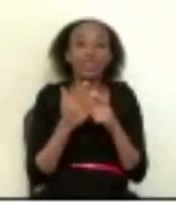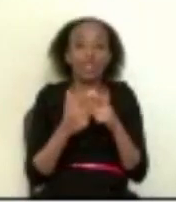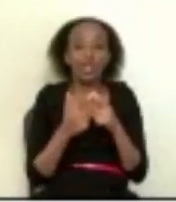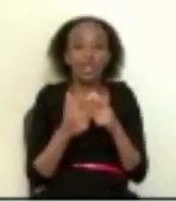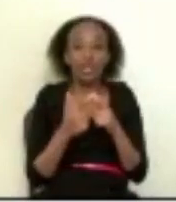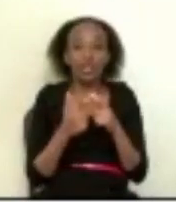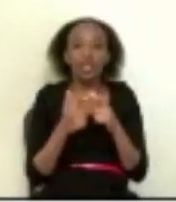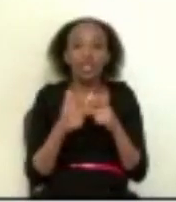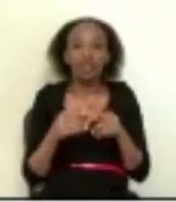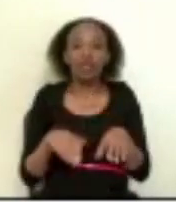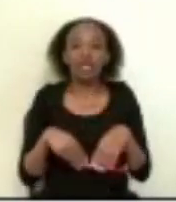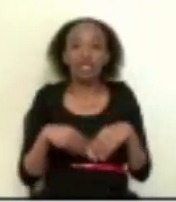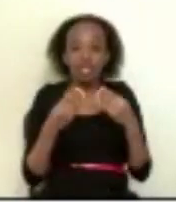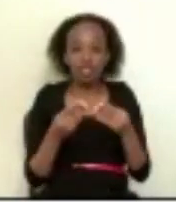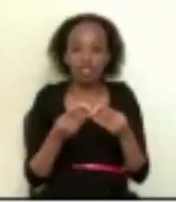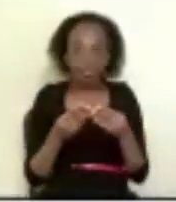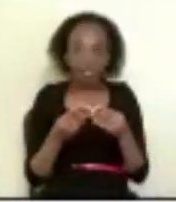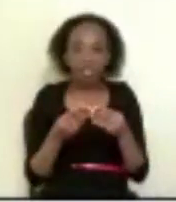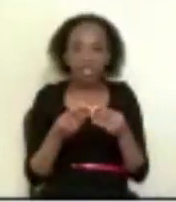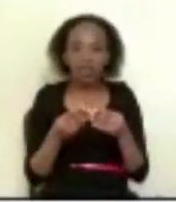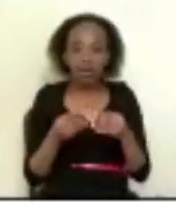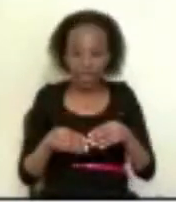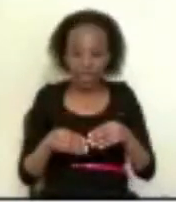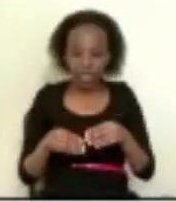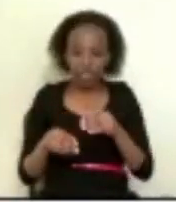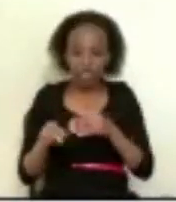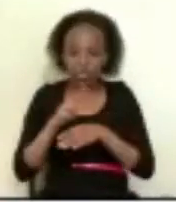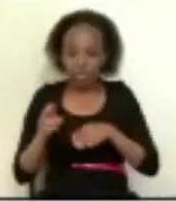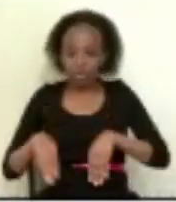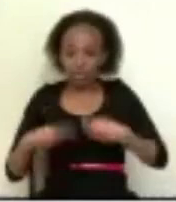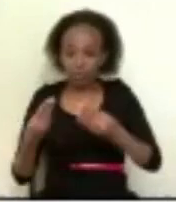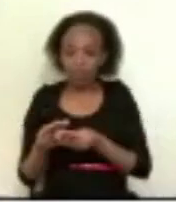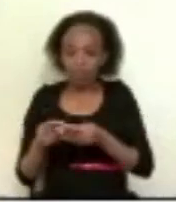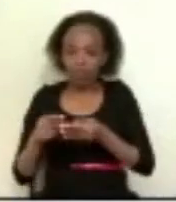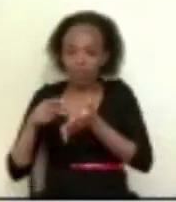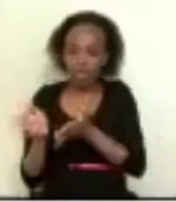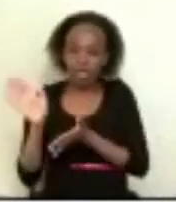it towards servicing debt, right? So this is around March